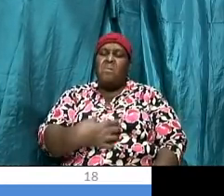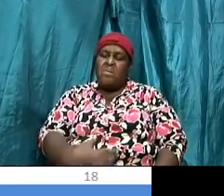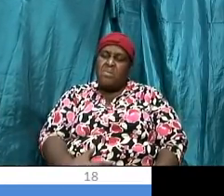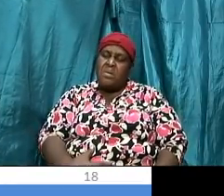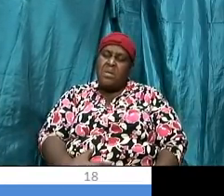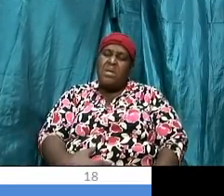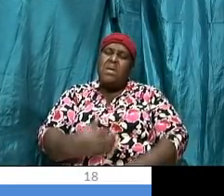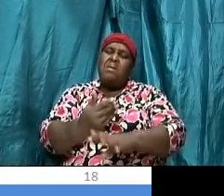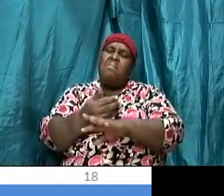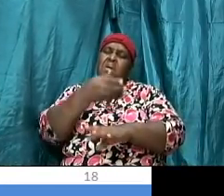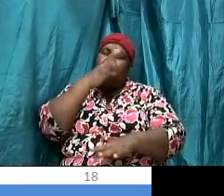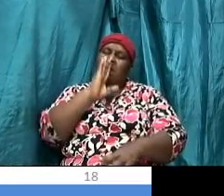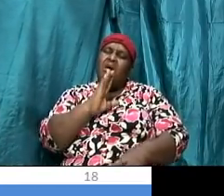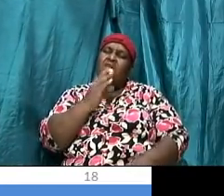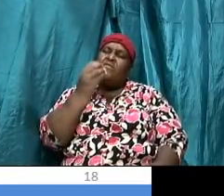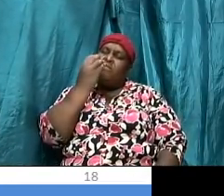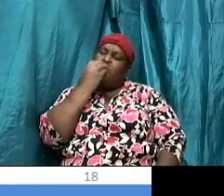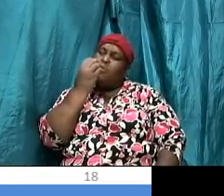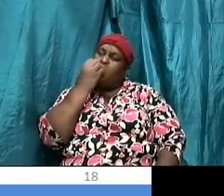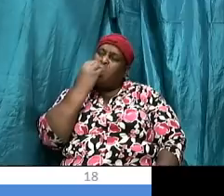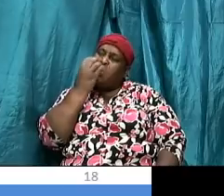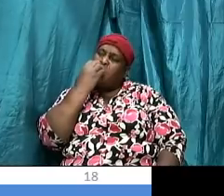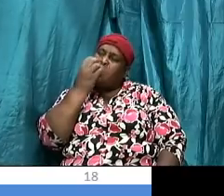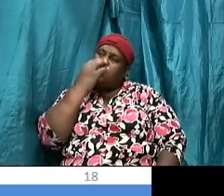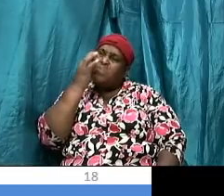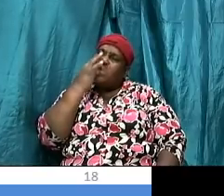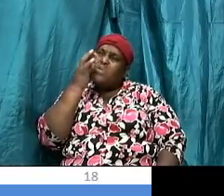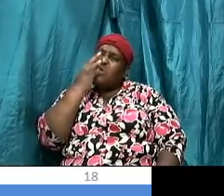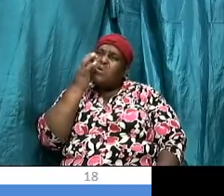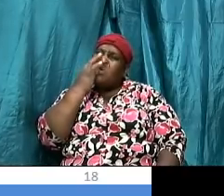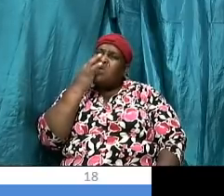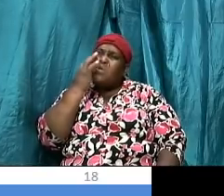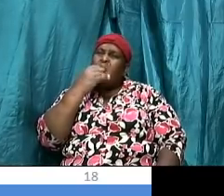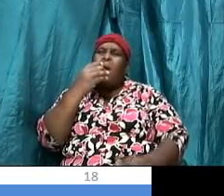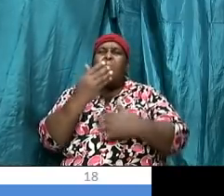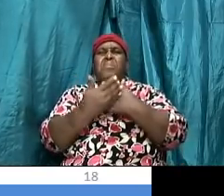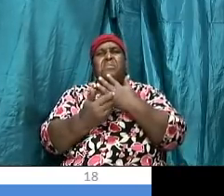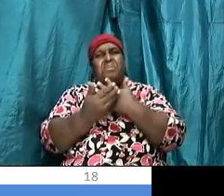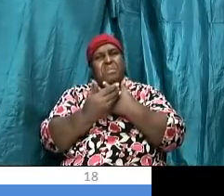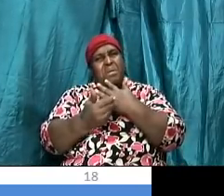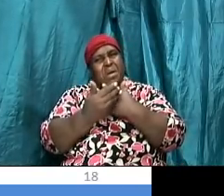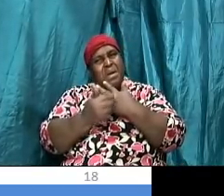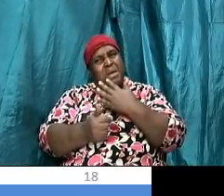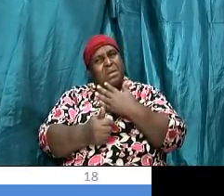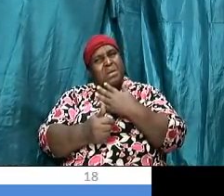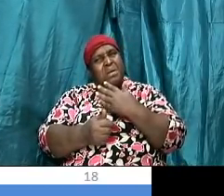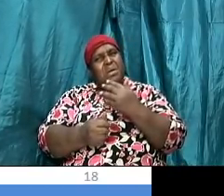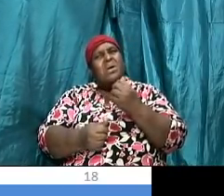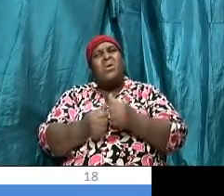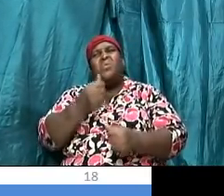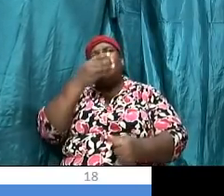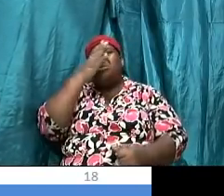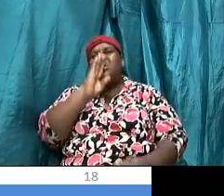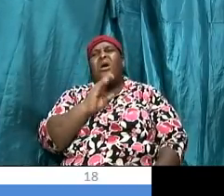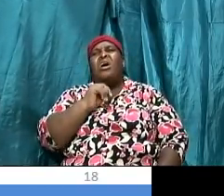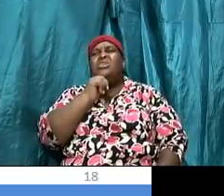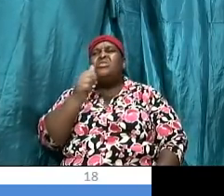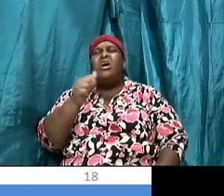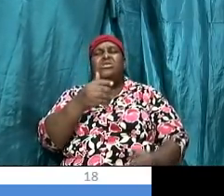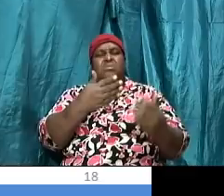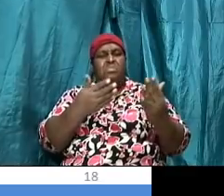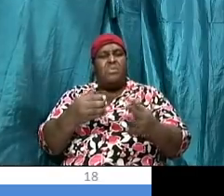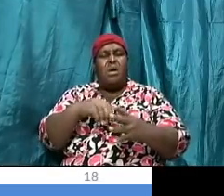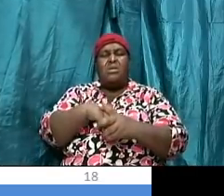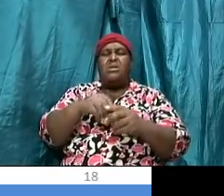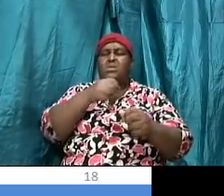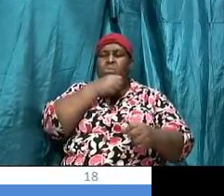They're asking God for bread, and they're asking God for to sustain them, which God would not have brought them into the wilderness